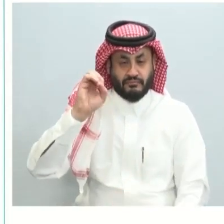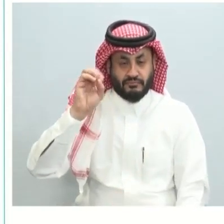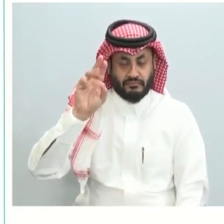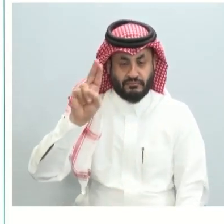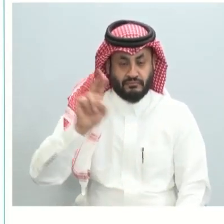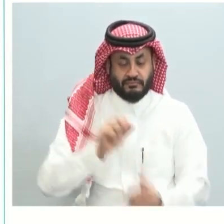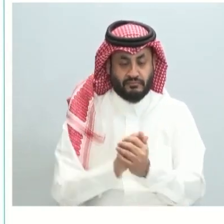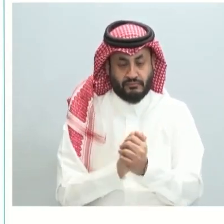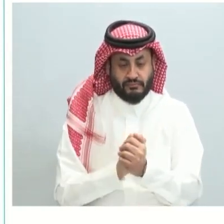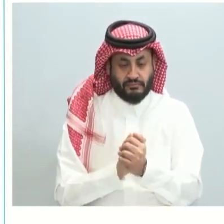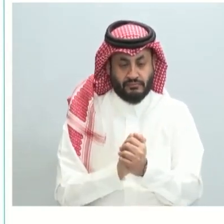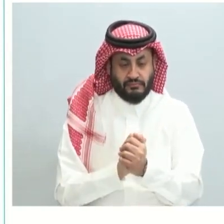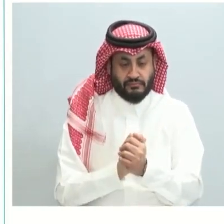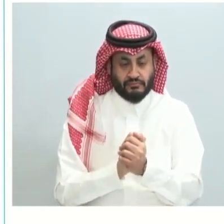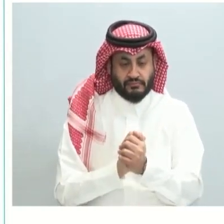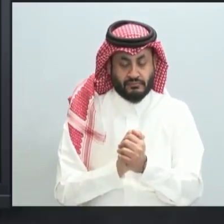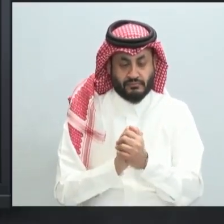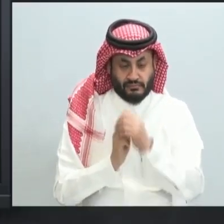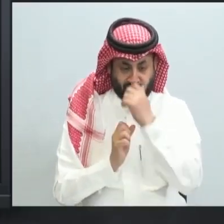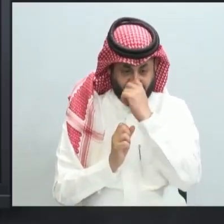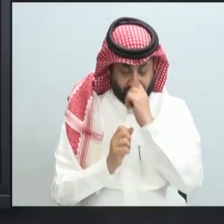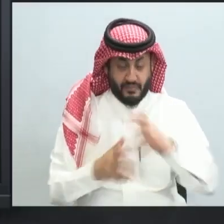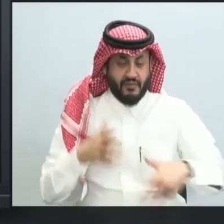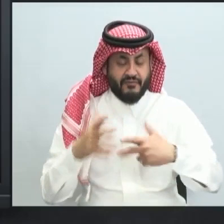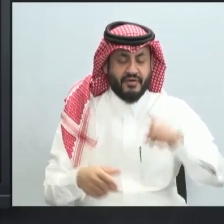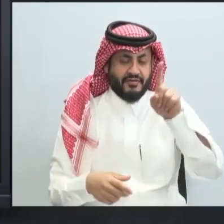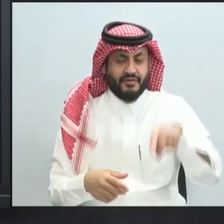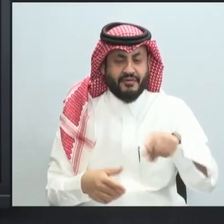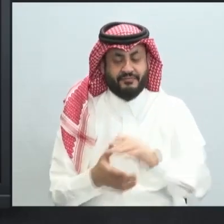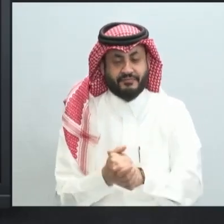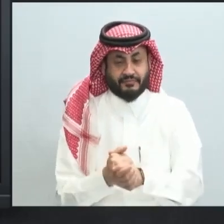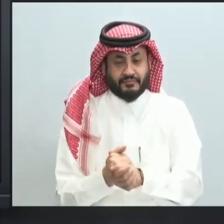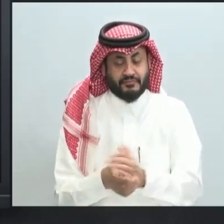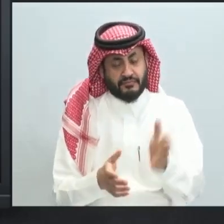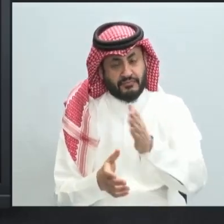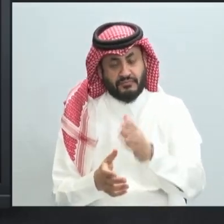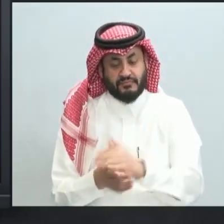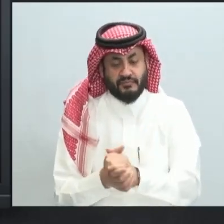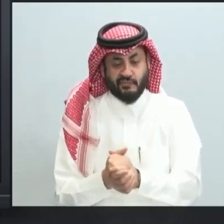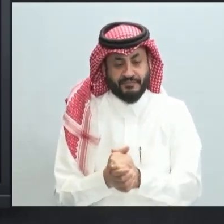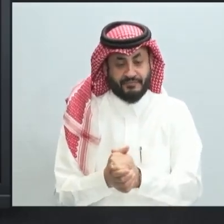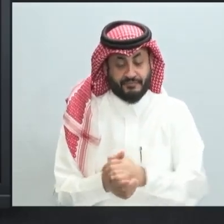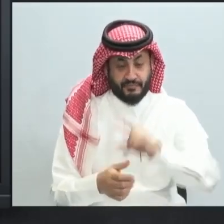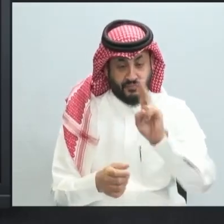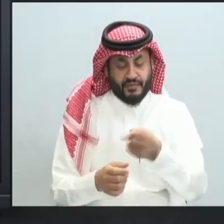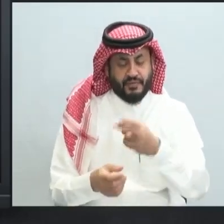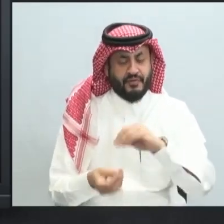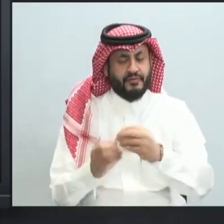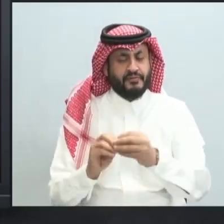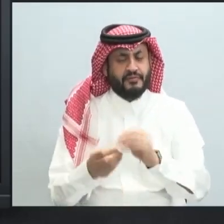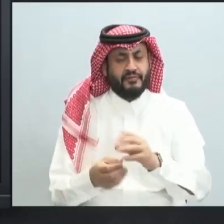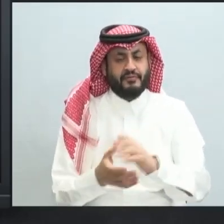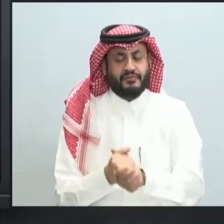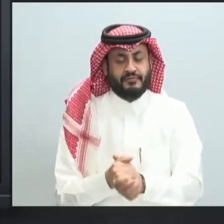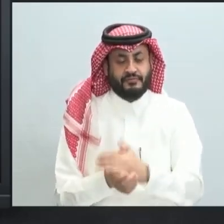story, and that is called A Funny Day, and after we do, we need to match or color all the